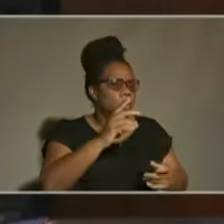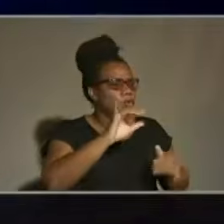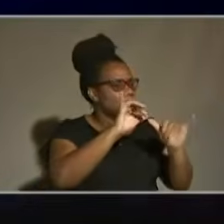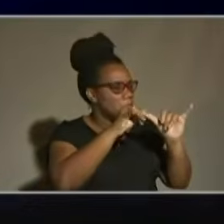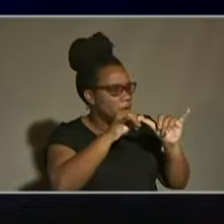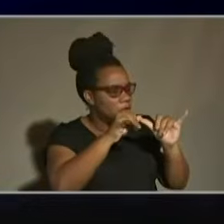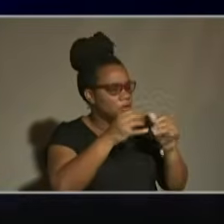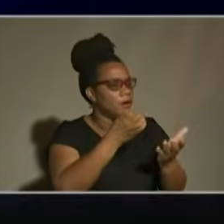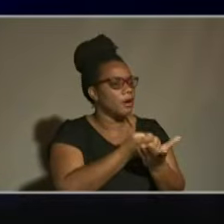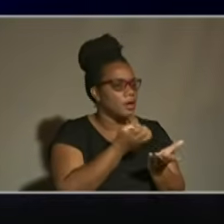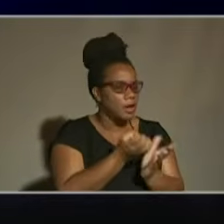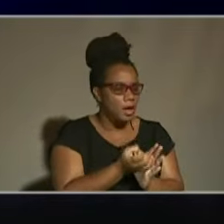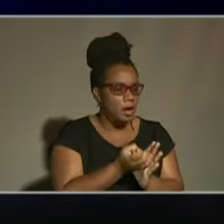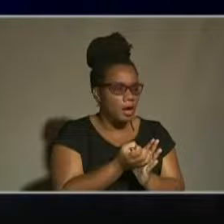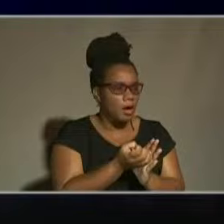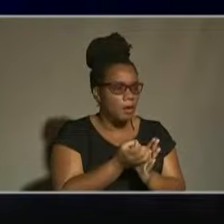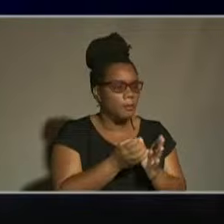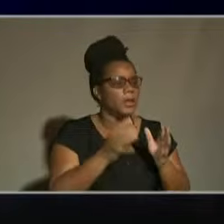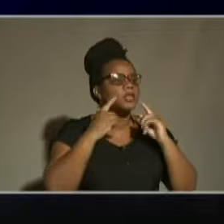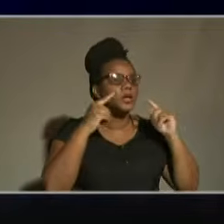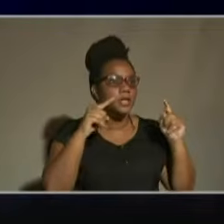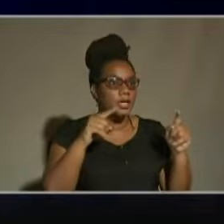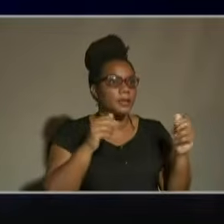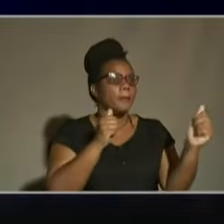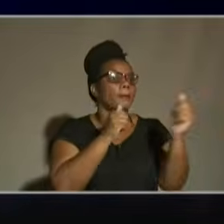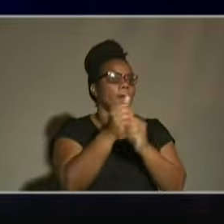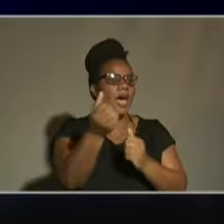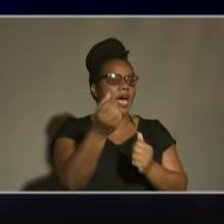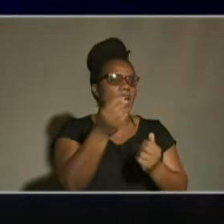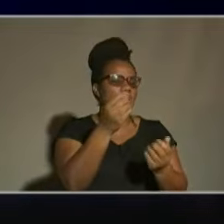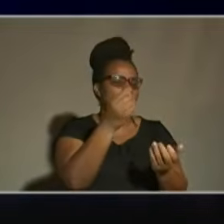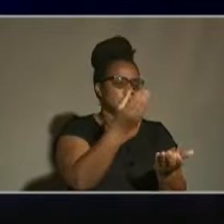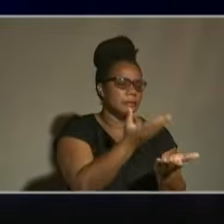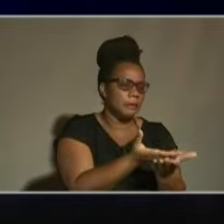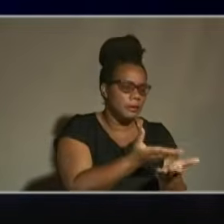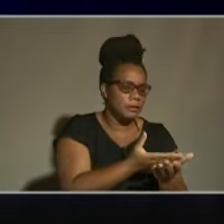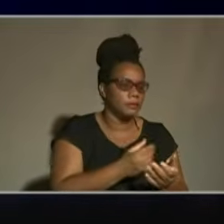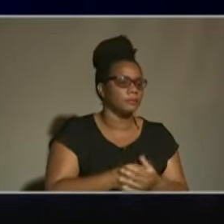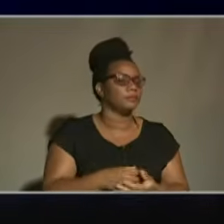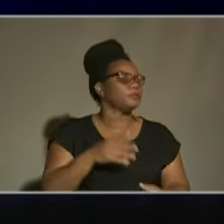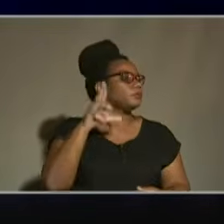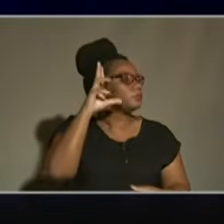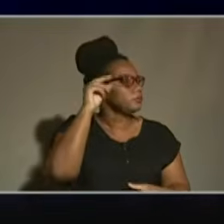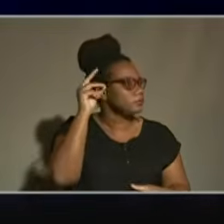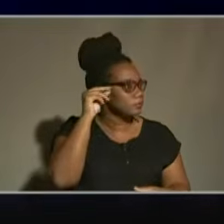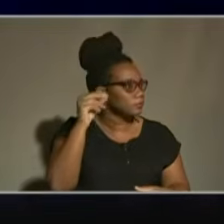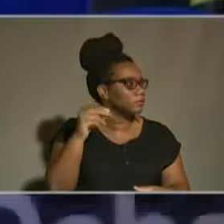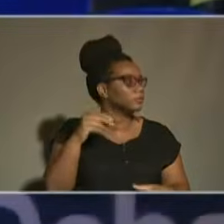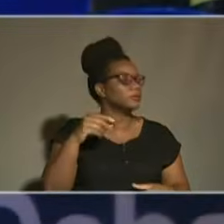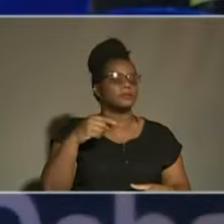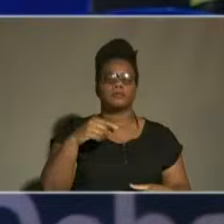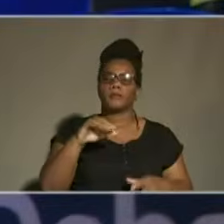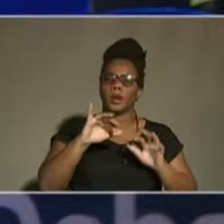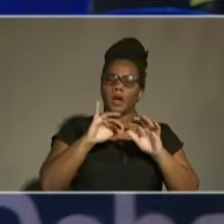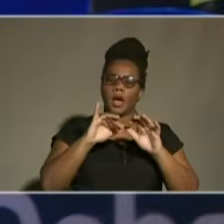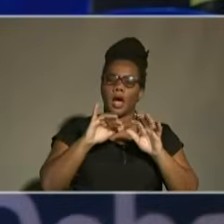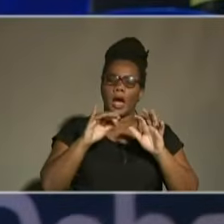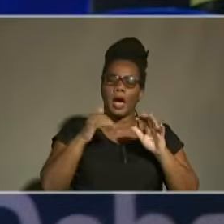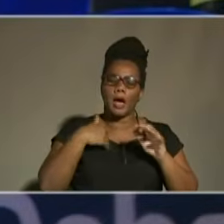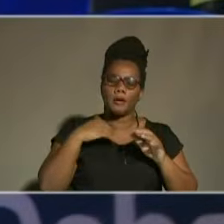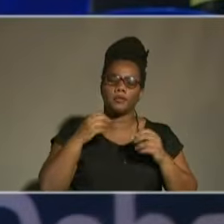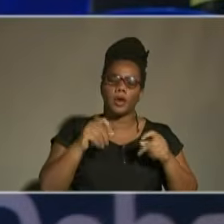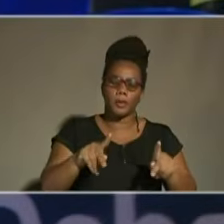success beyond the statistics? Dr. Holness has the opportunity to respond first. The first measure is